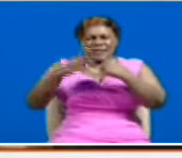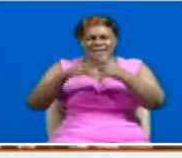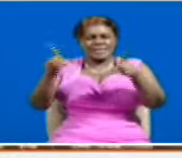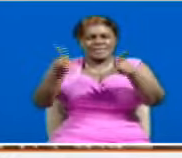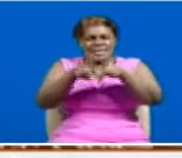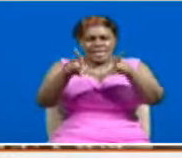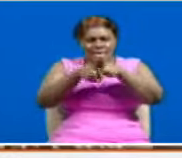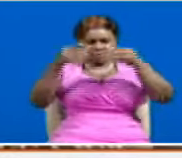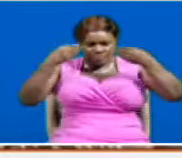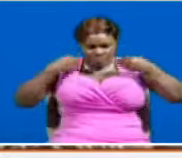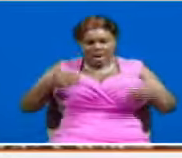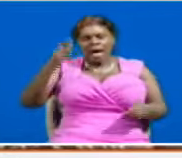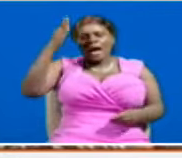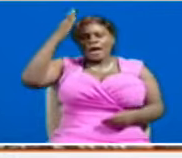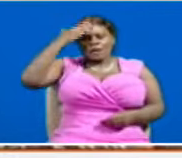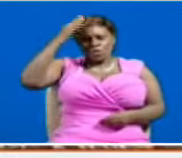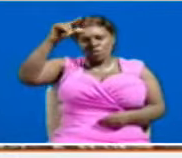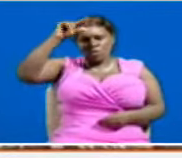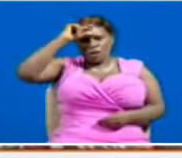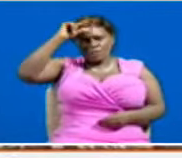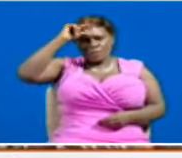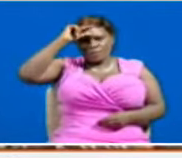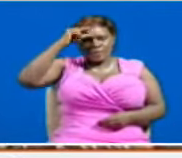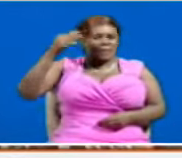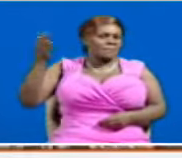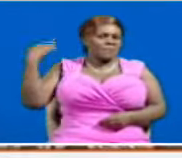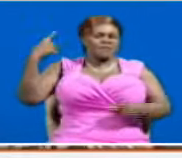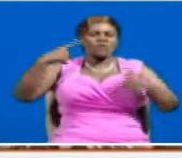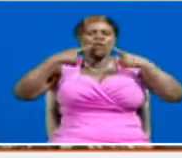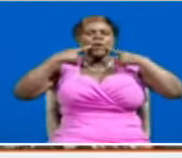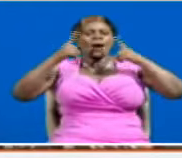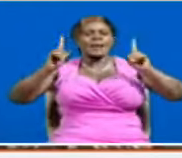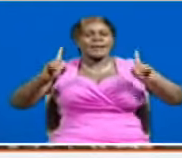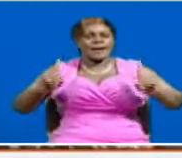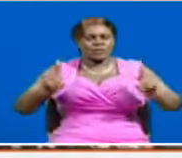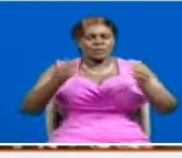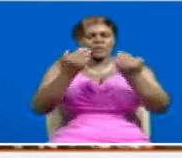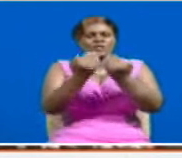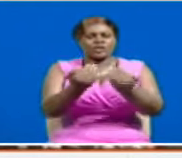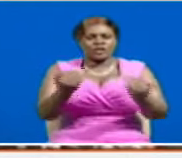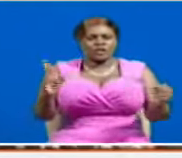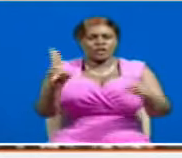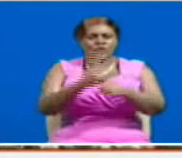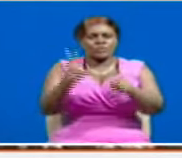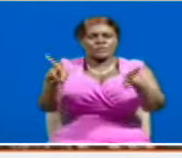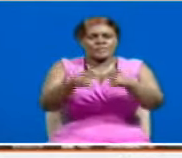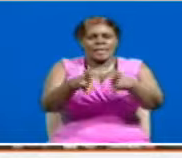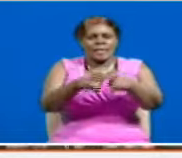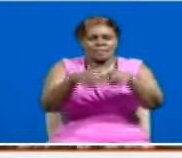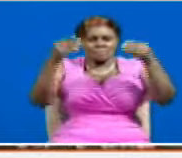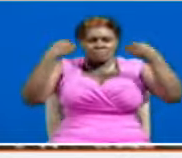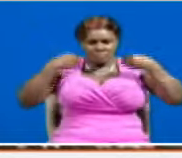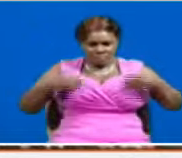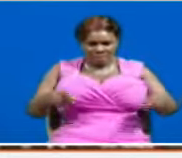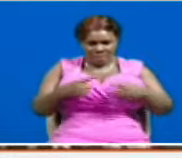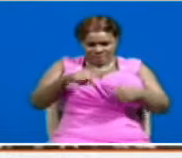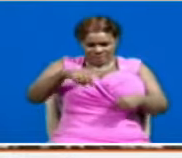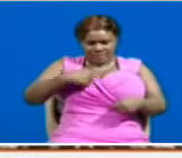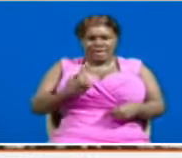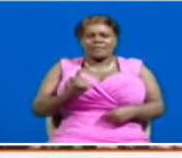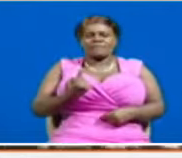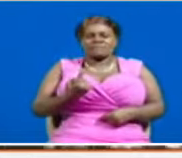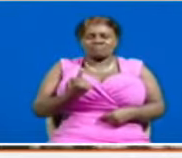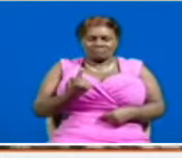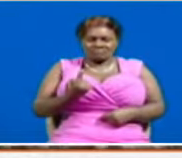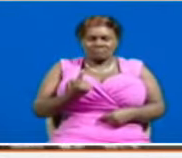uniforms. I know that the government had already said that children will use one uniform, but for us, we had